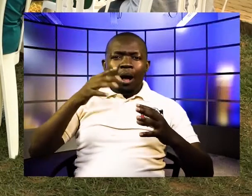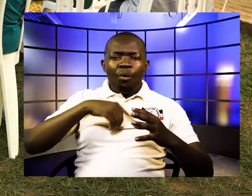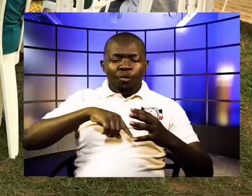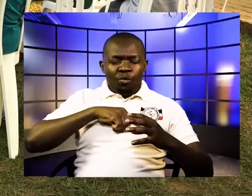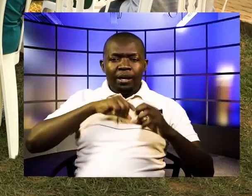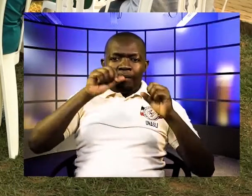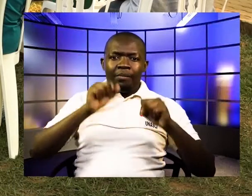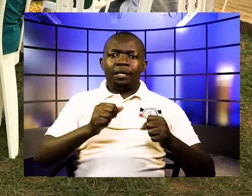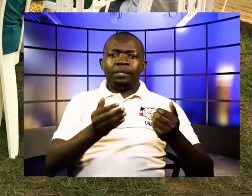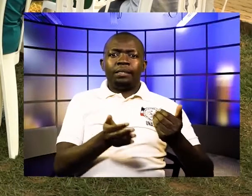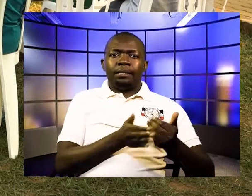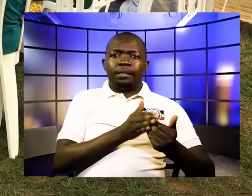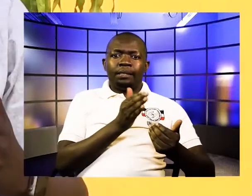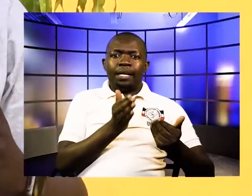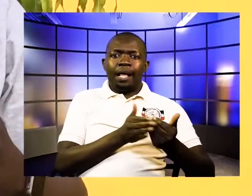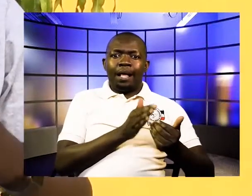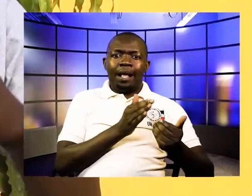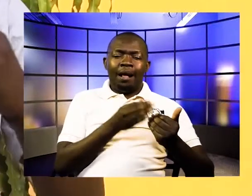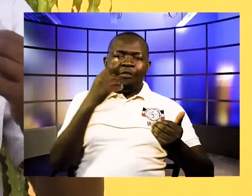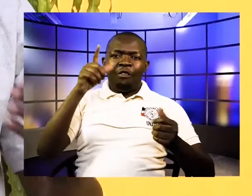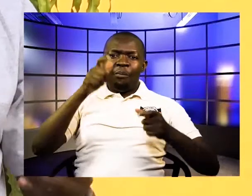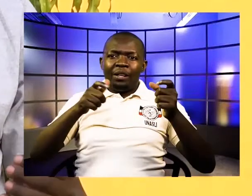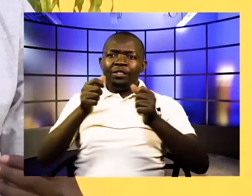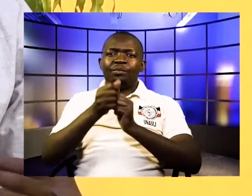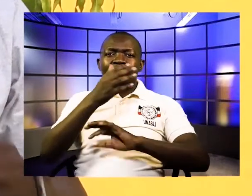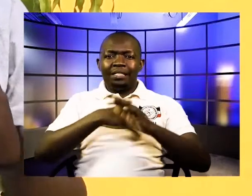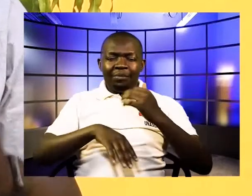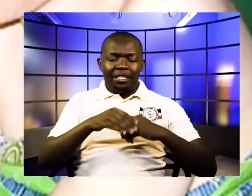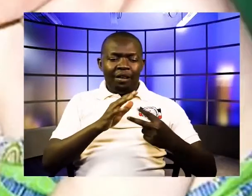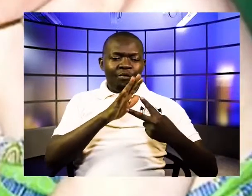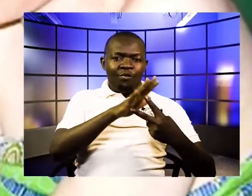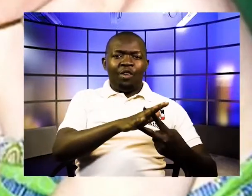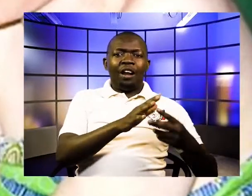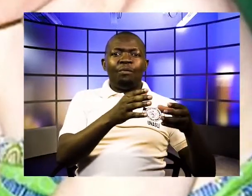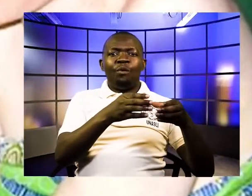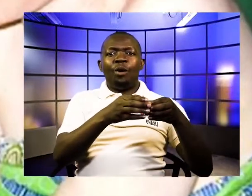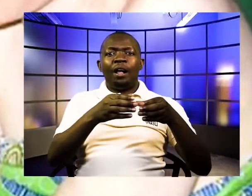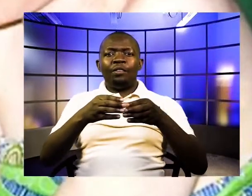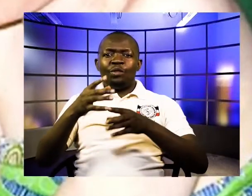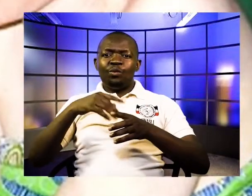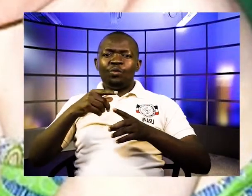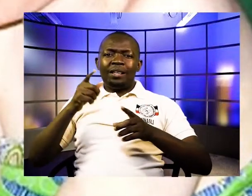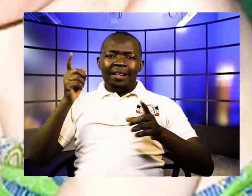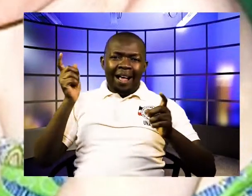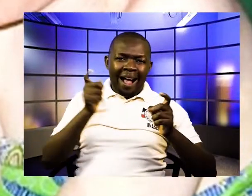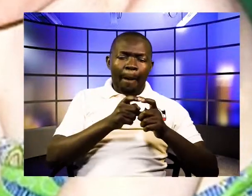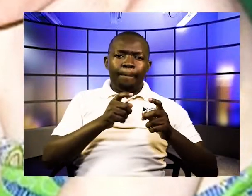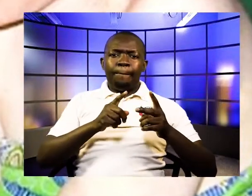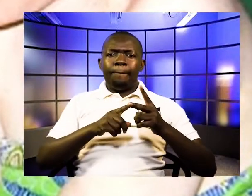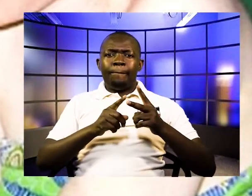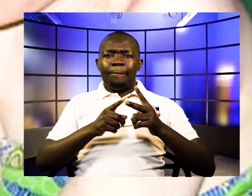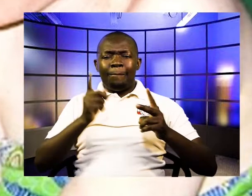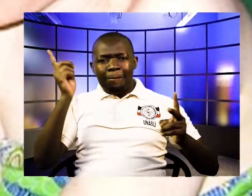care to persons with disabilities, to vulnerable categories, such that they don't harm or injure them in